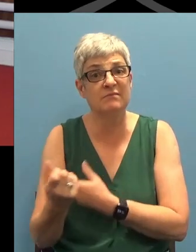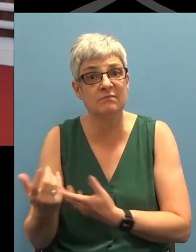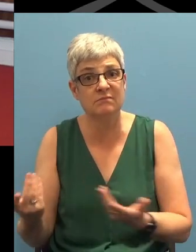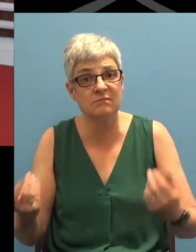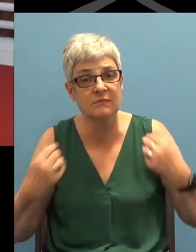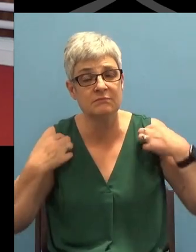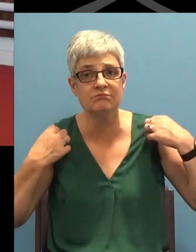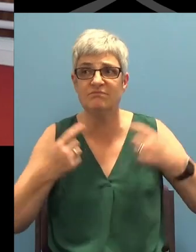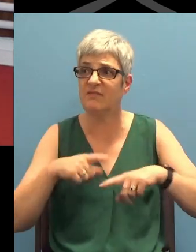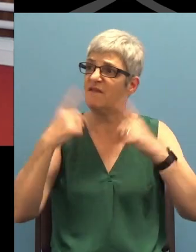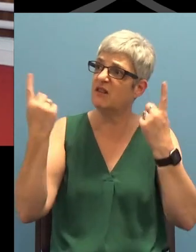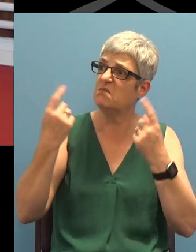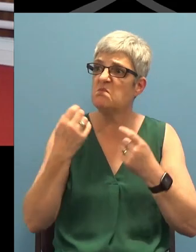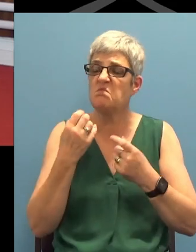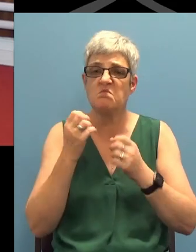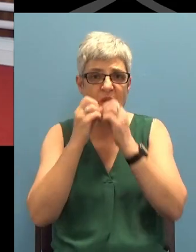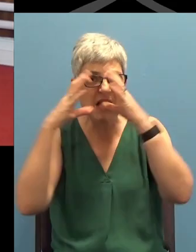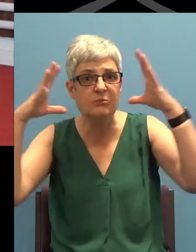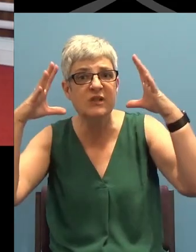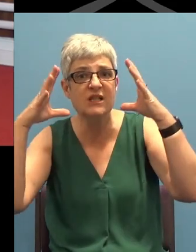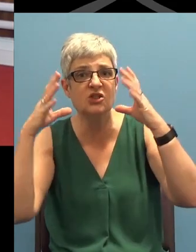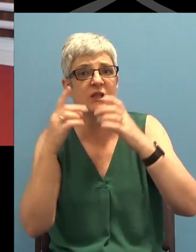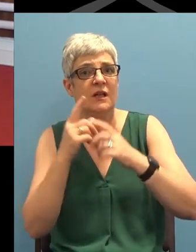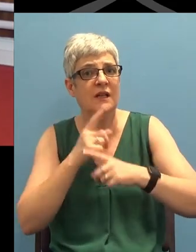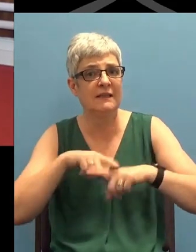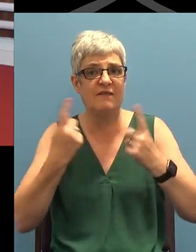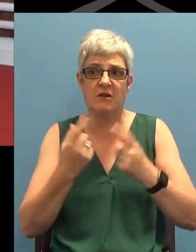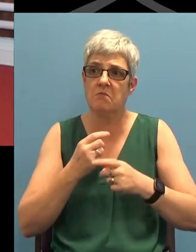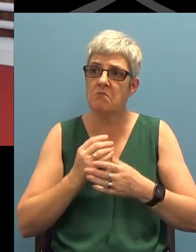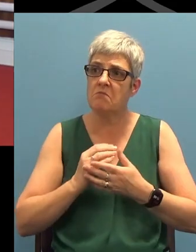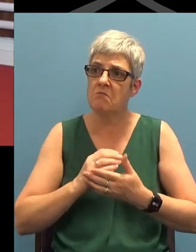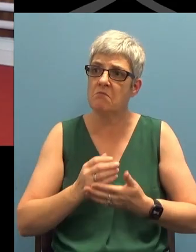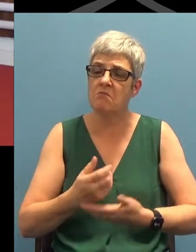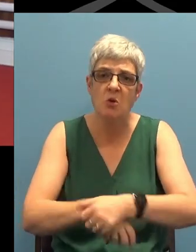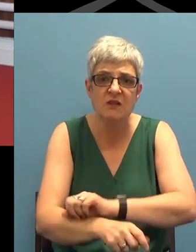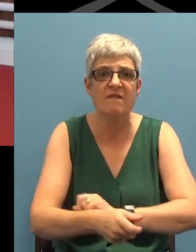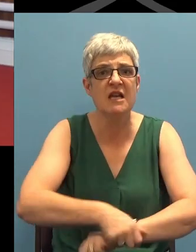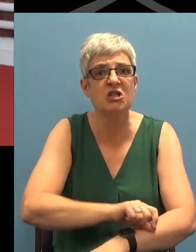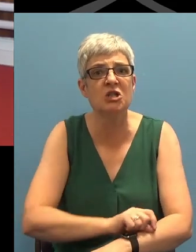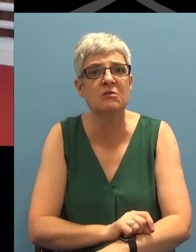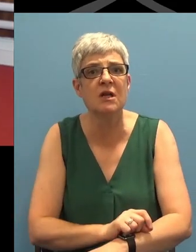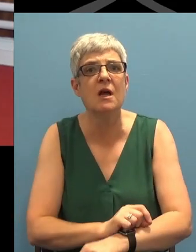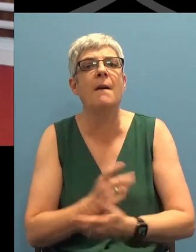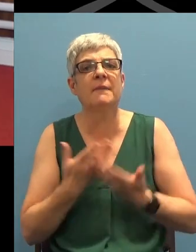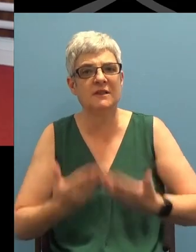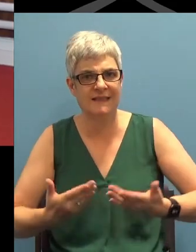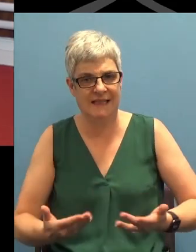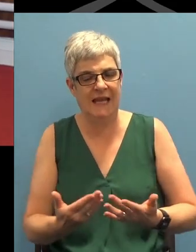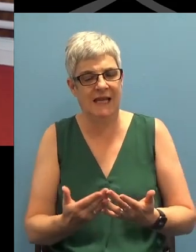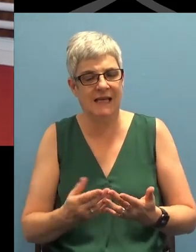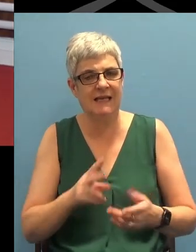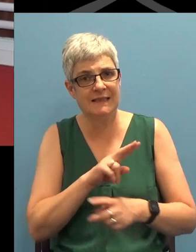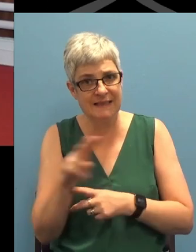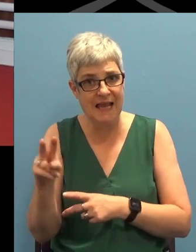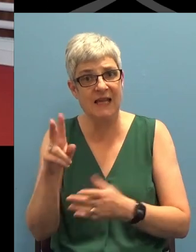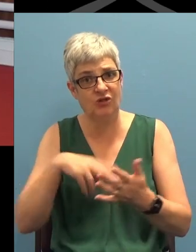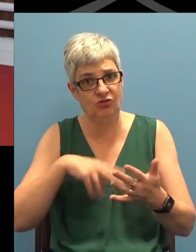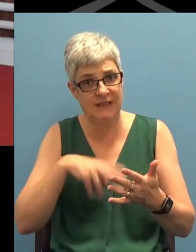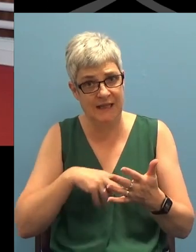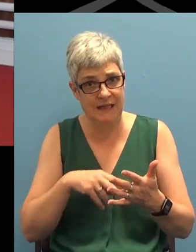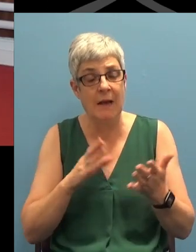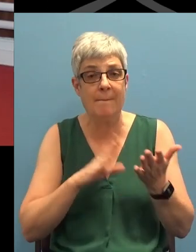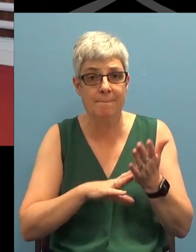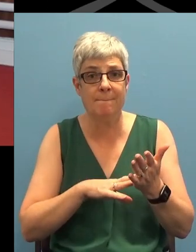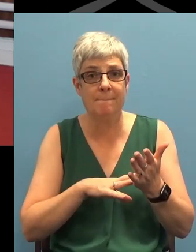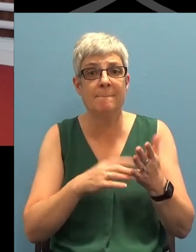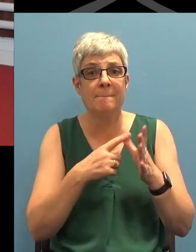carried out, different aspirations, different motivations for it. And today our second reading, this time from